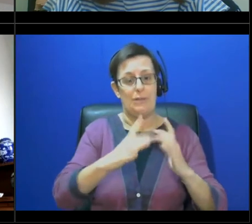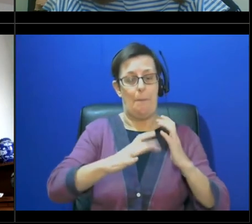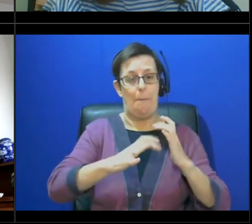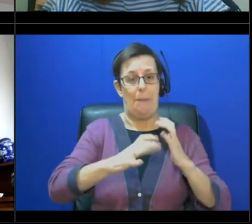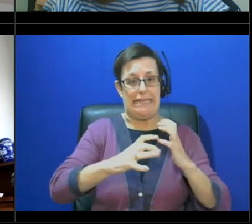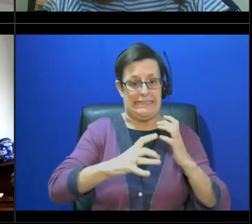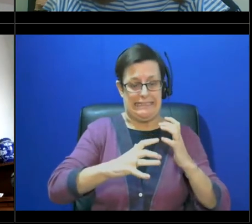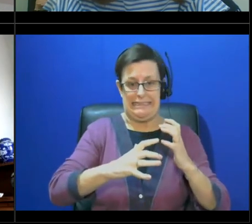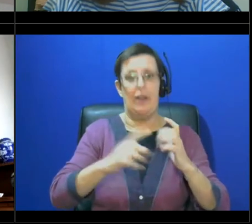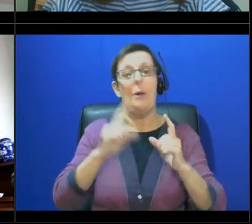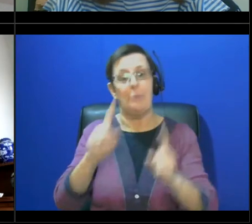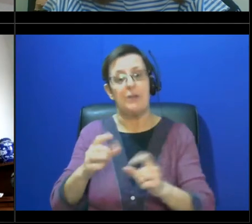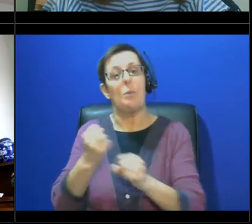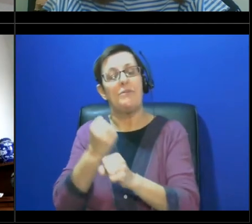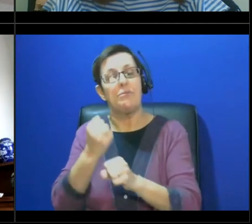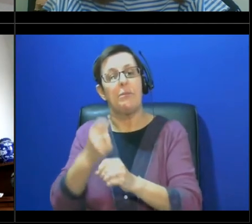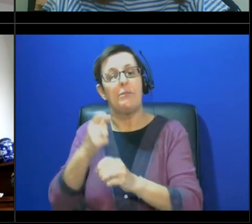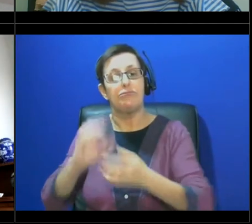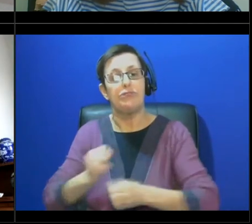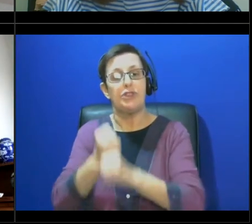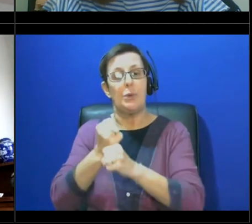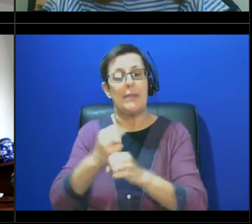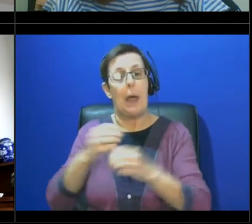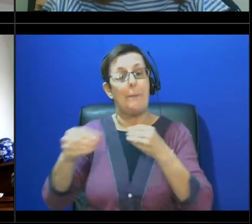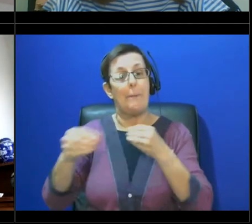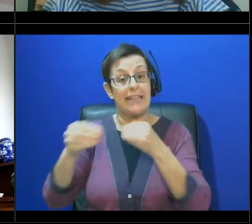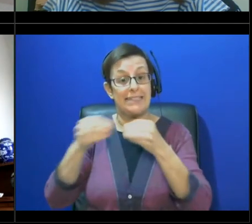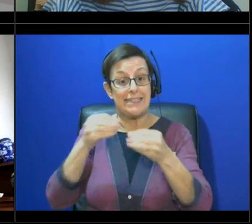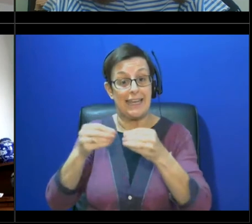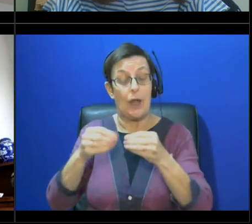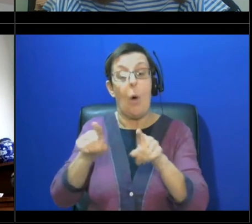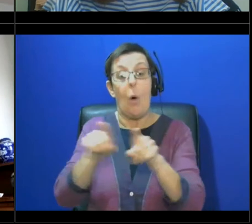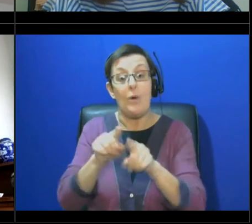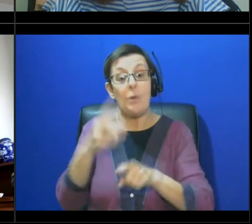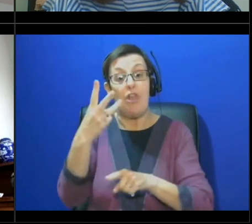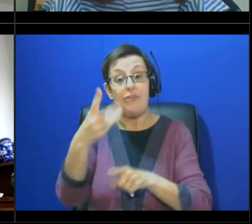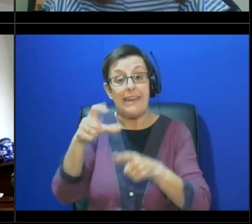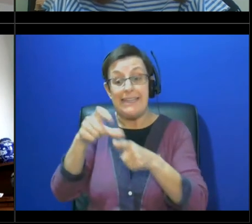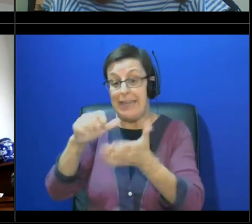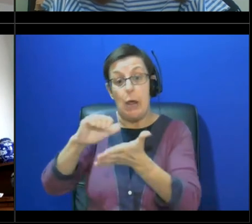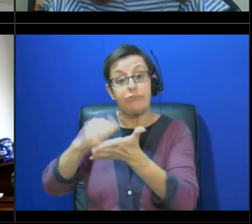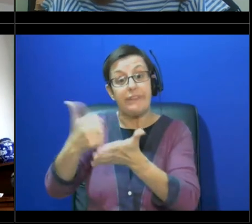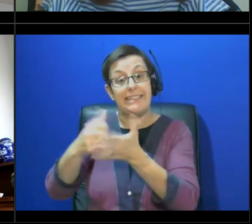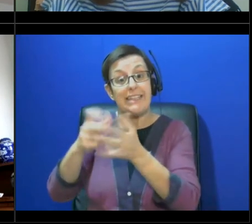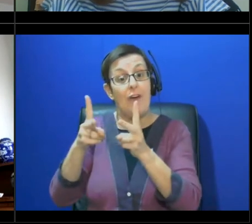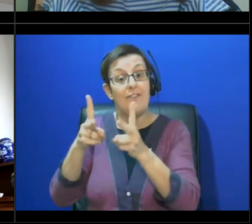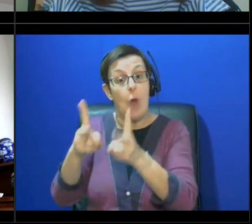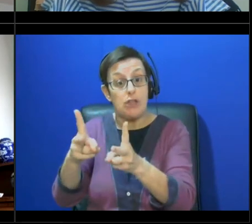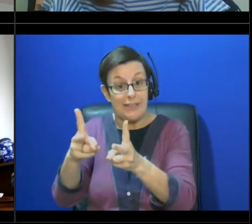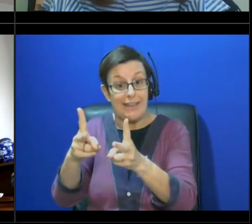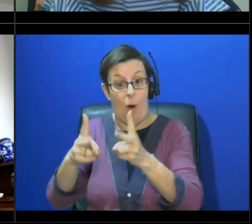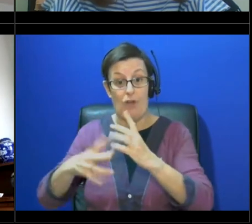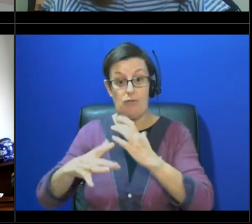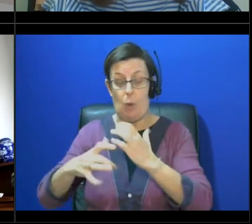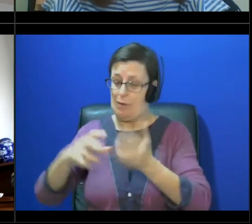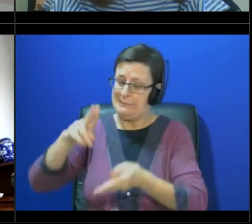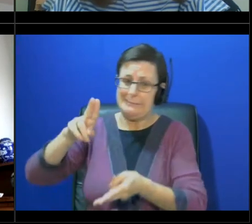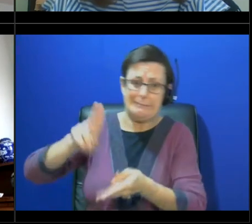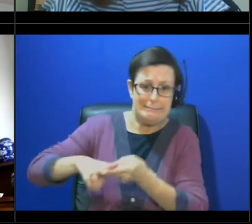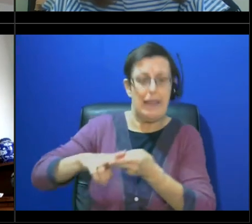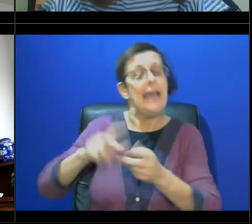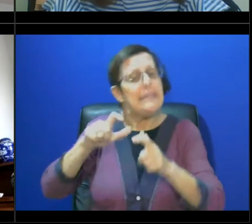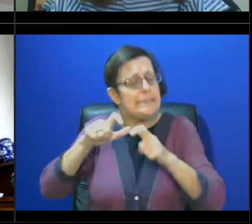on an Aulos recorder, and we've also developed a 3D printed version, which is still, you know, it's still significantly